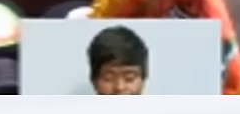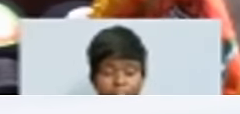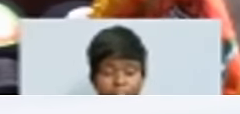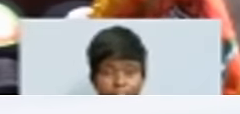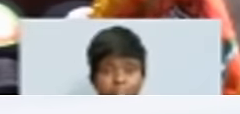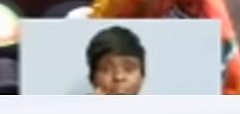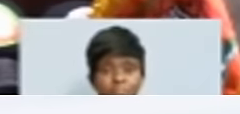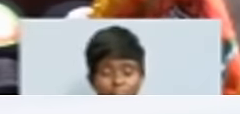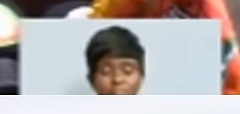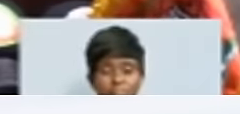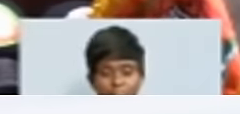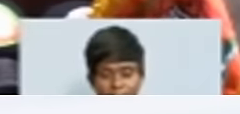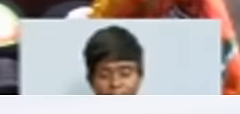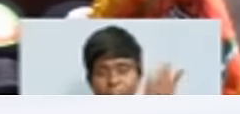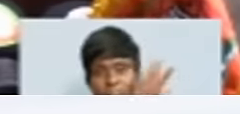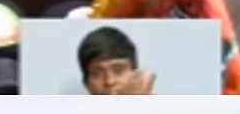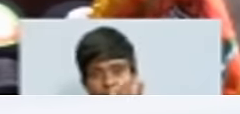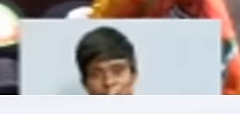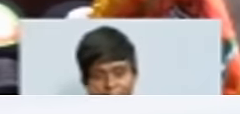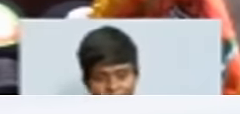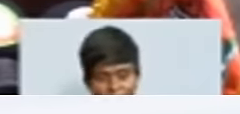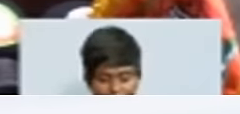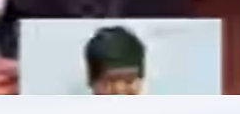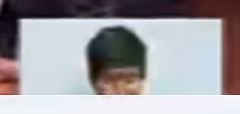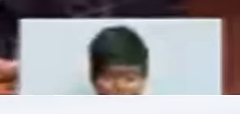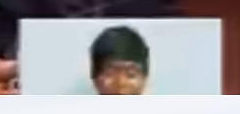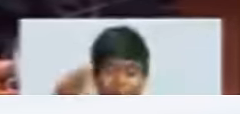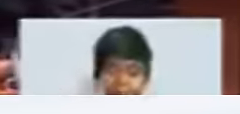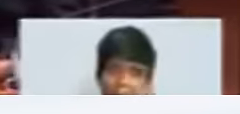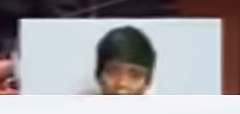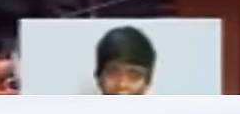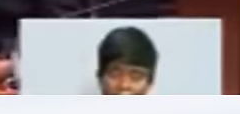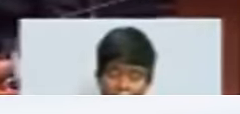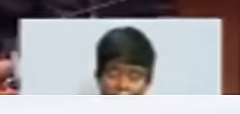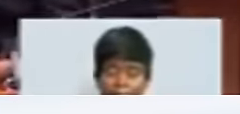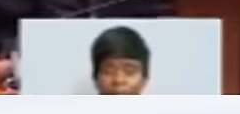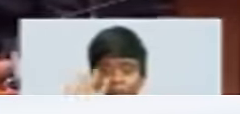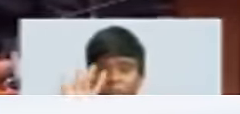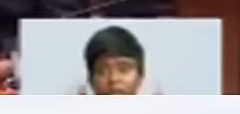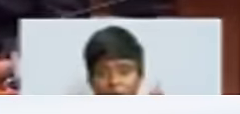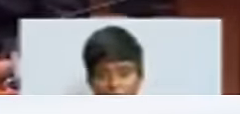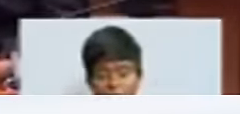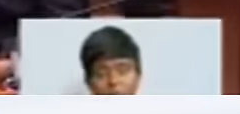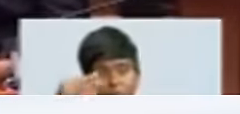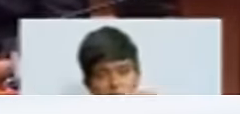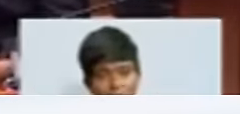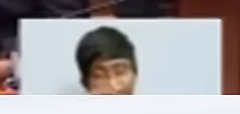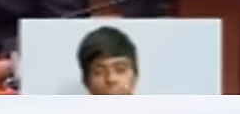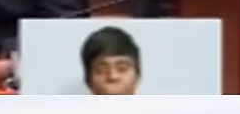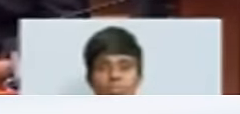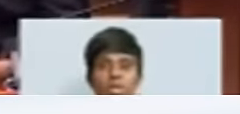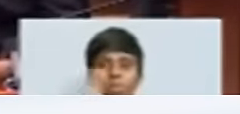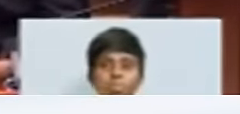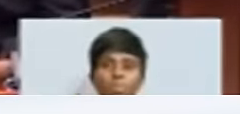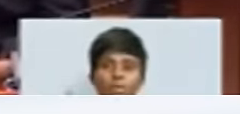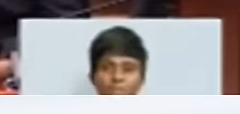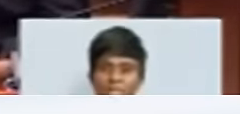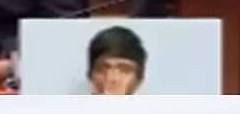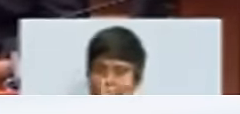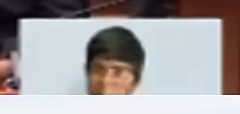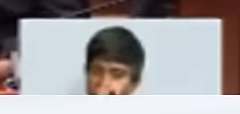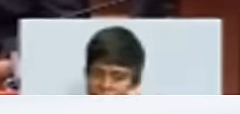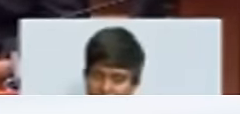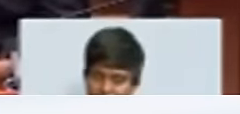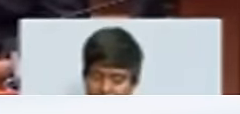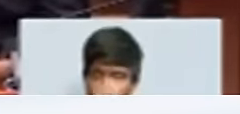efforts to enhance timely access to justice, 5 local courts were constructed and 8